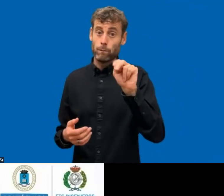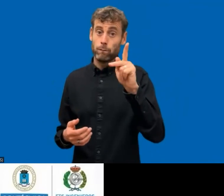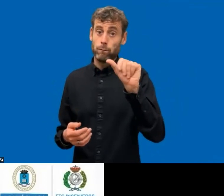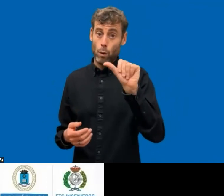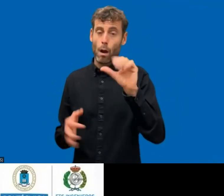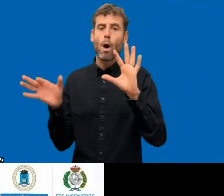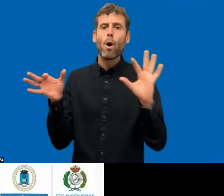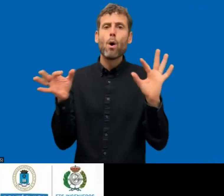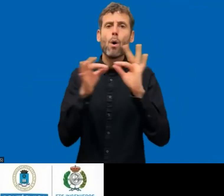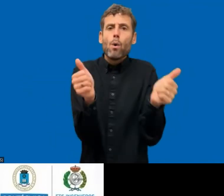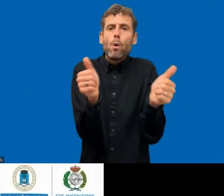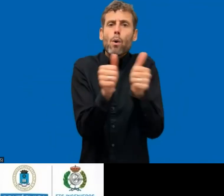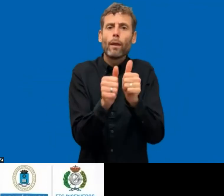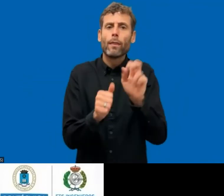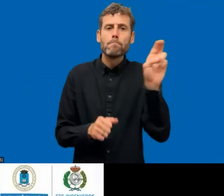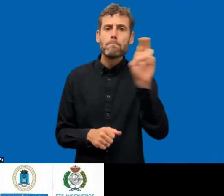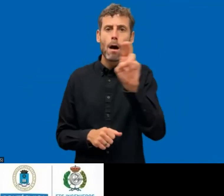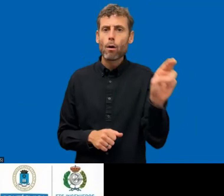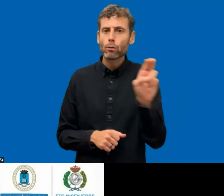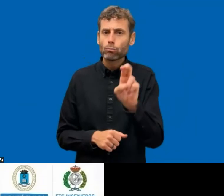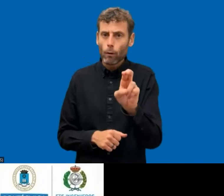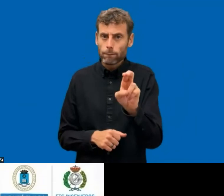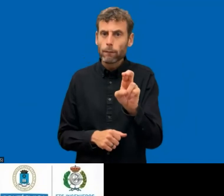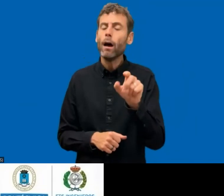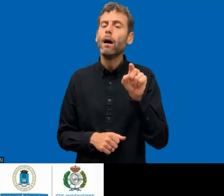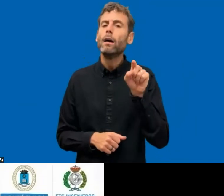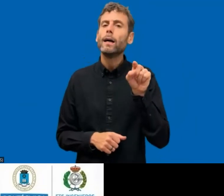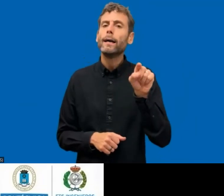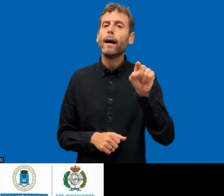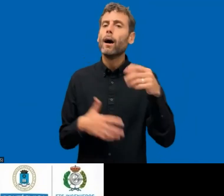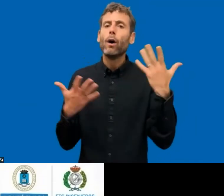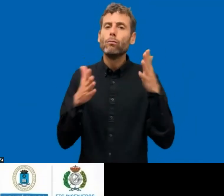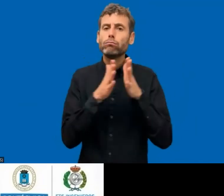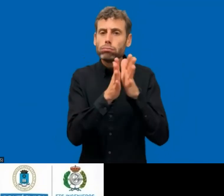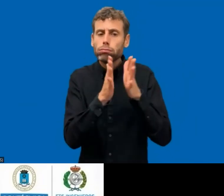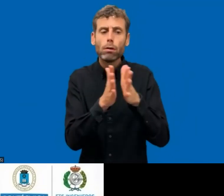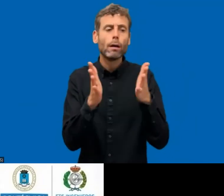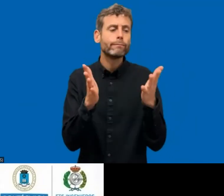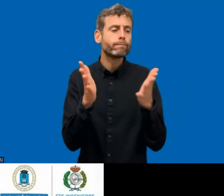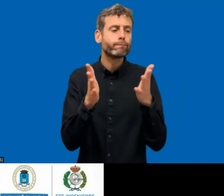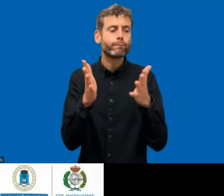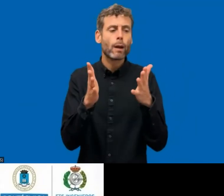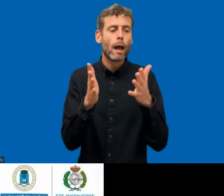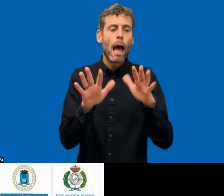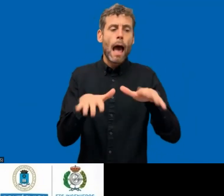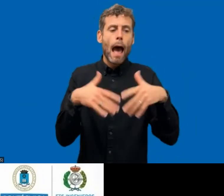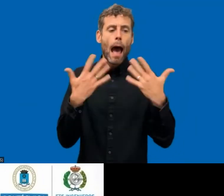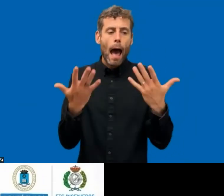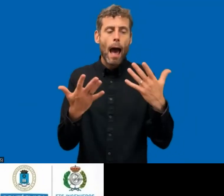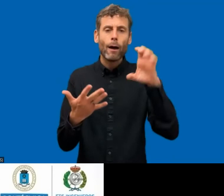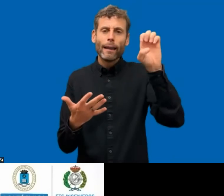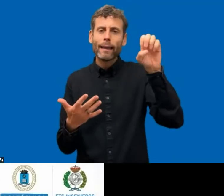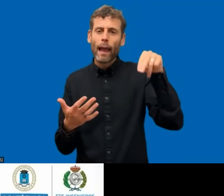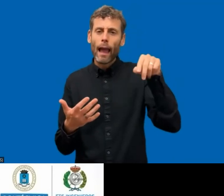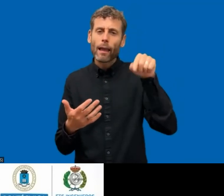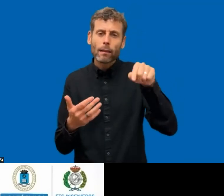in Spain, teaching of the EN when we started in public procurement, and many other countries probably do have